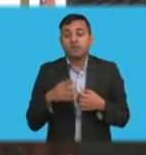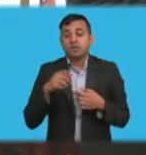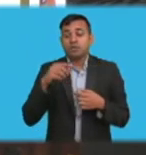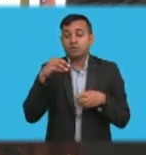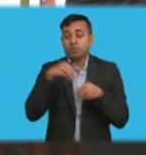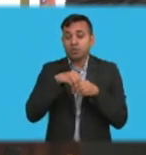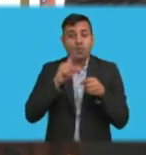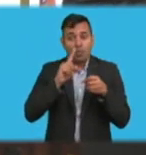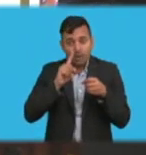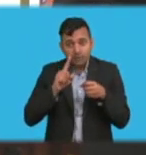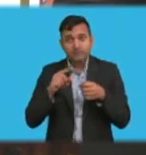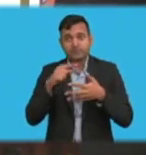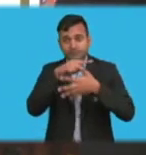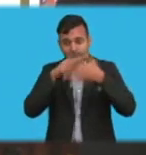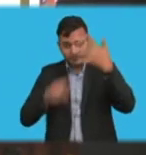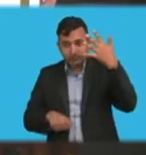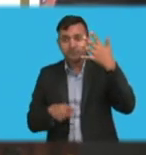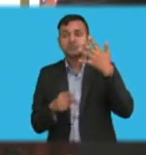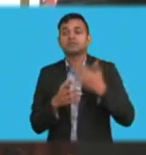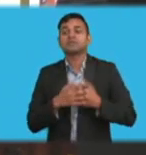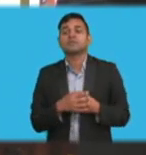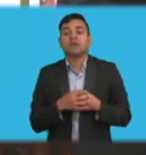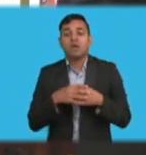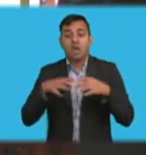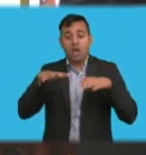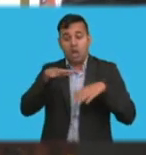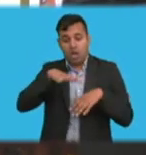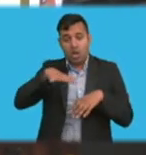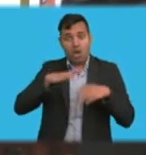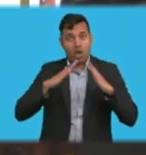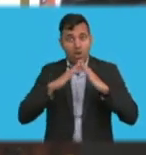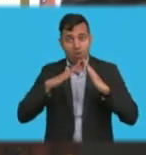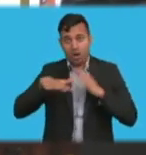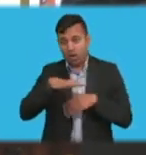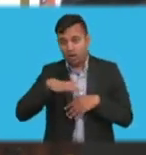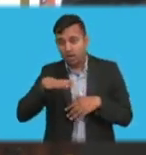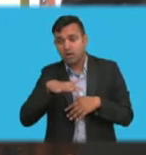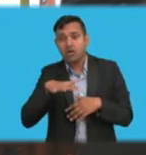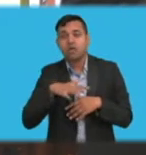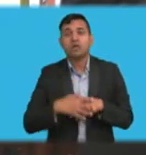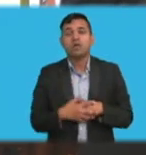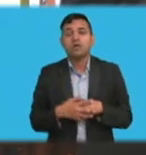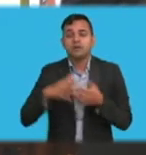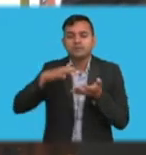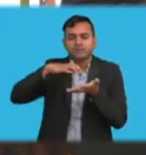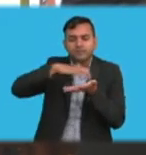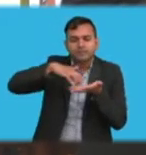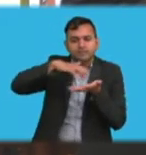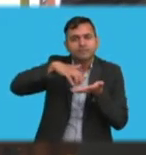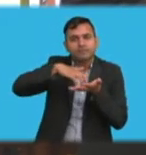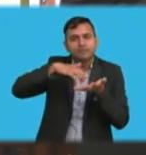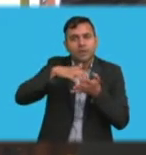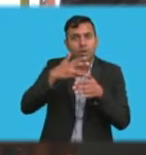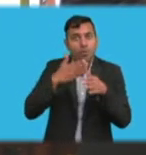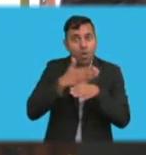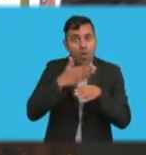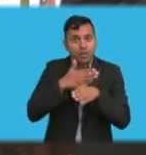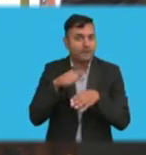Dongaloa area, 4 kilometers of desilting work has been done. Then we have got in